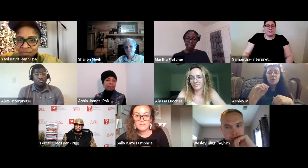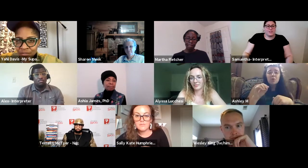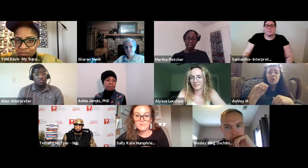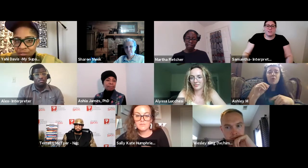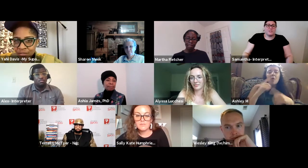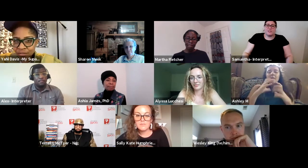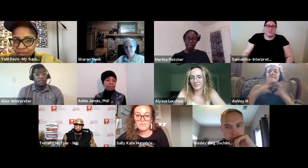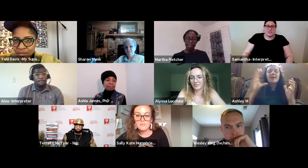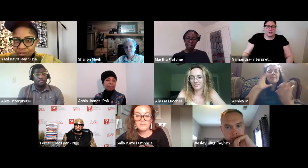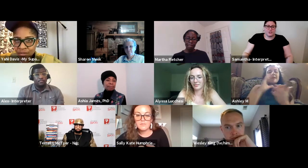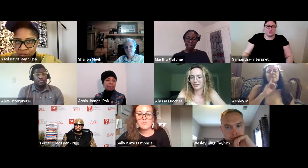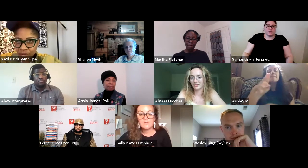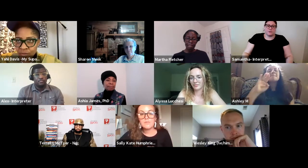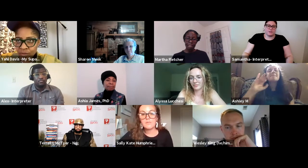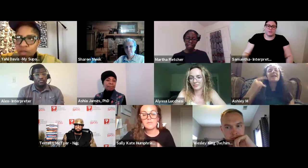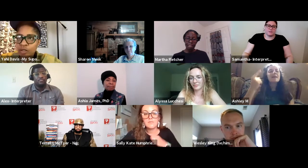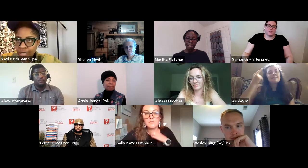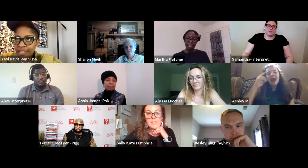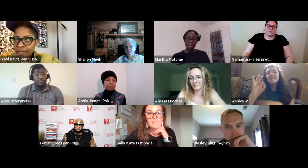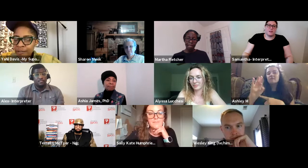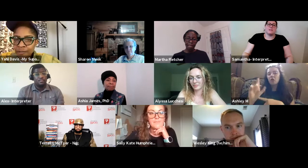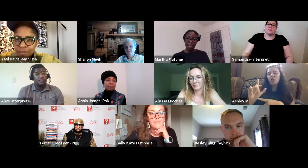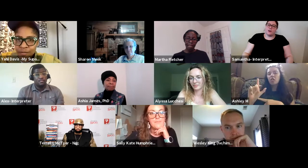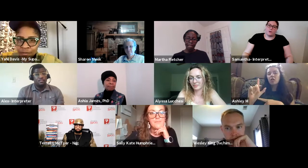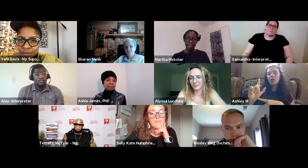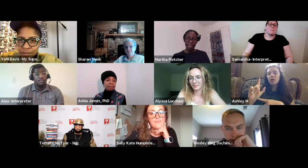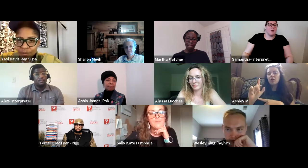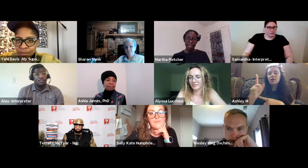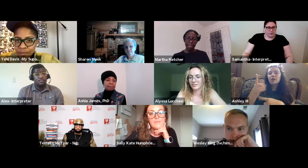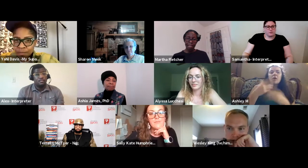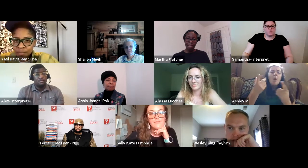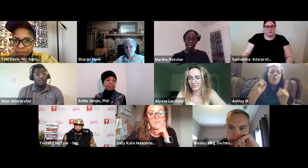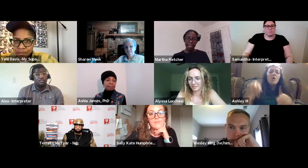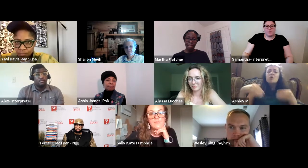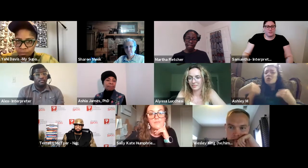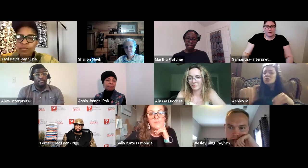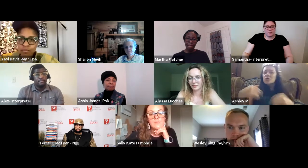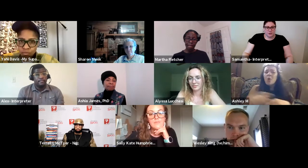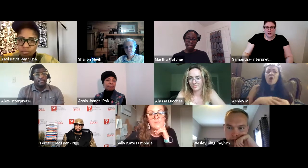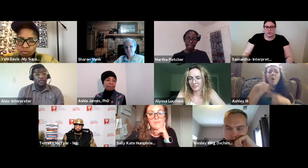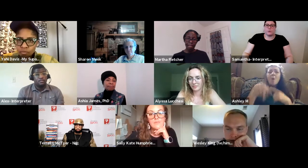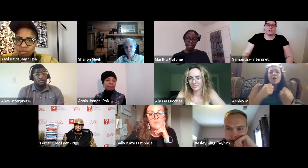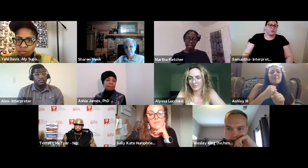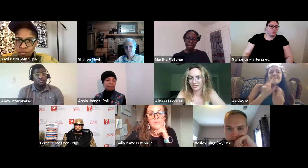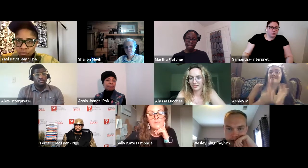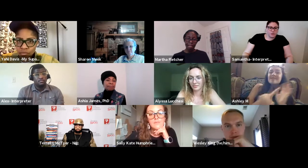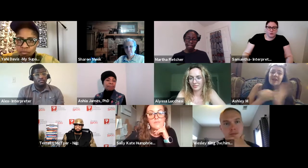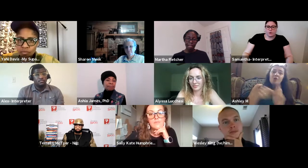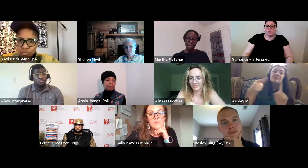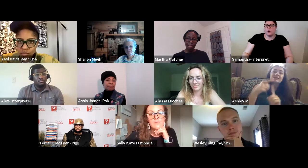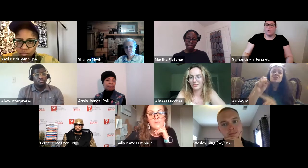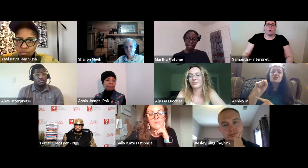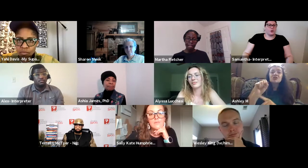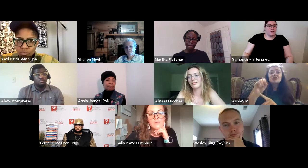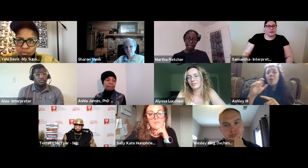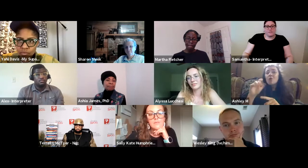So there's a bunch of little things you could do. Yes. Be mindful. Think of the big picture when you go to the grocery